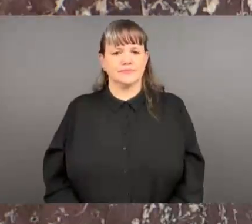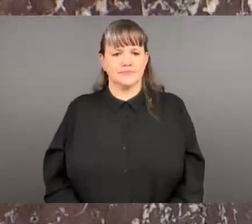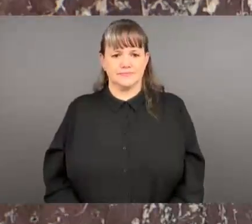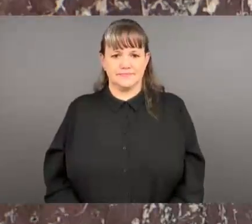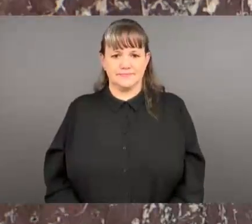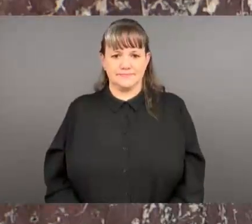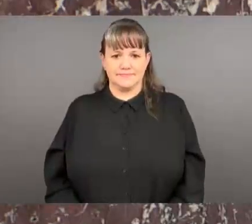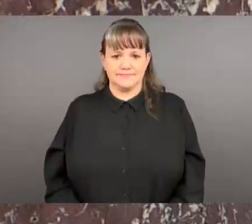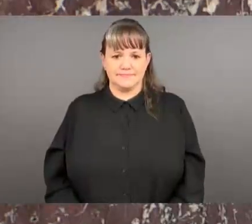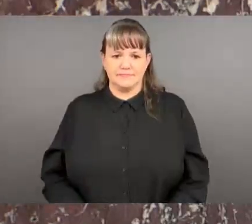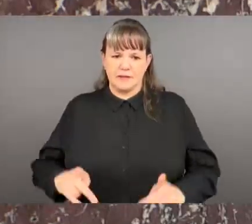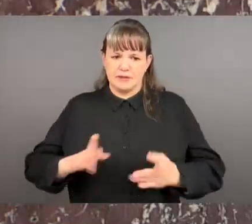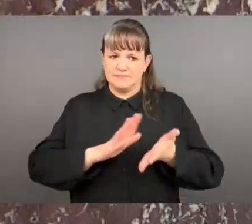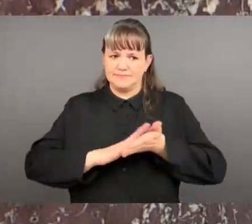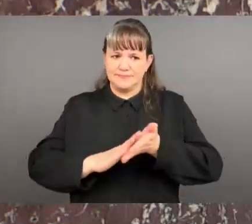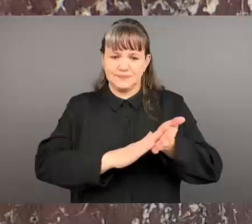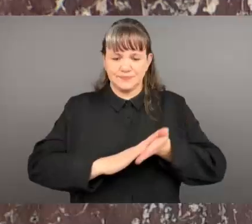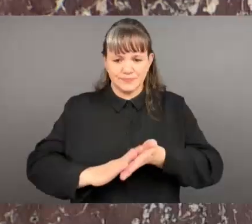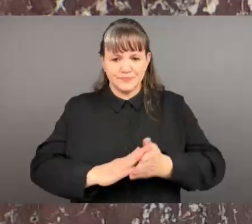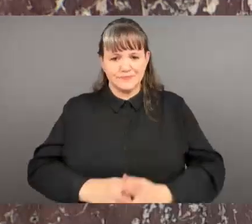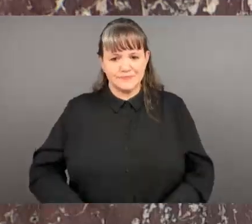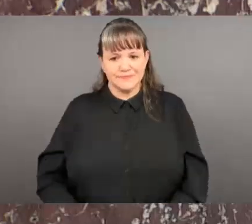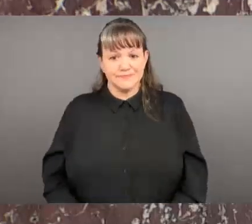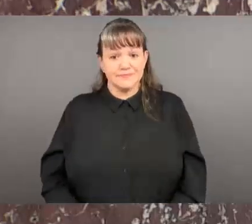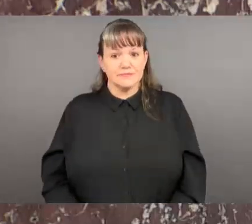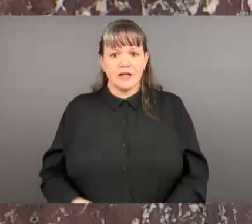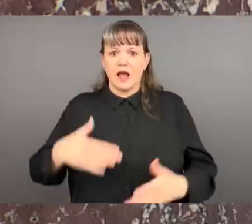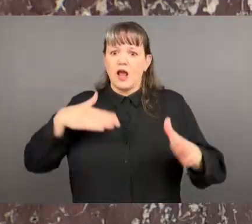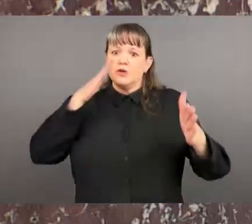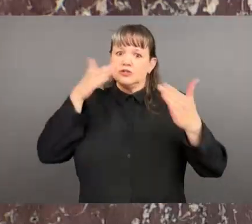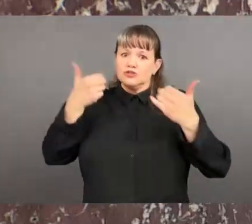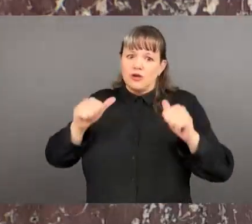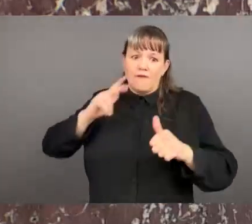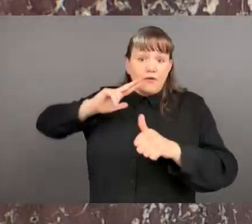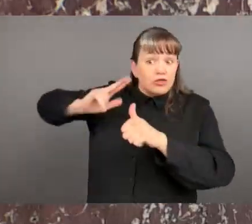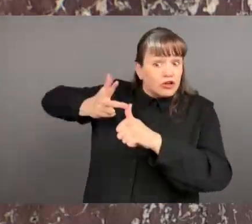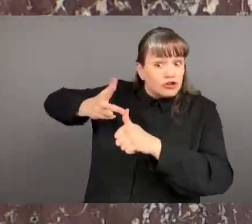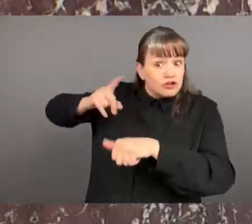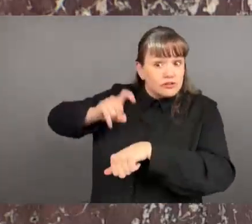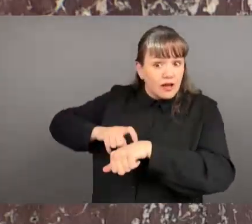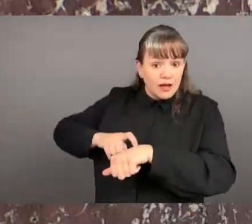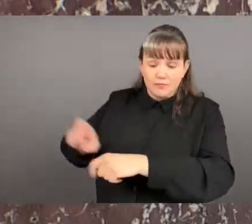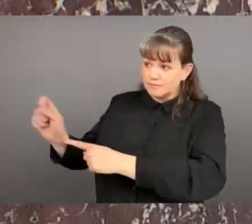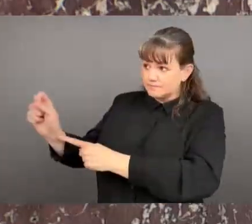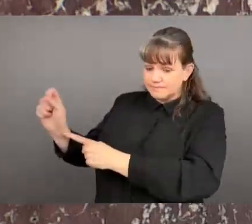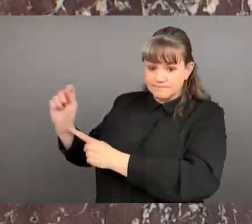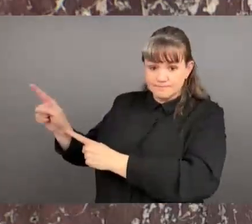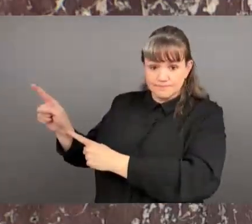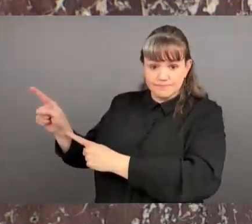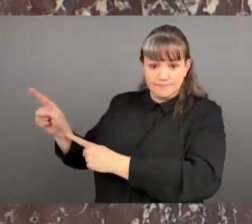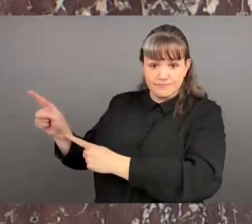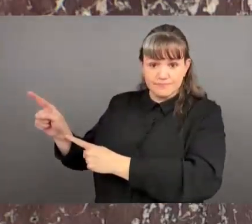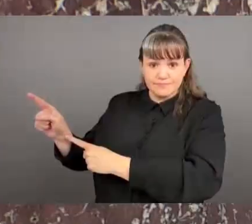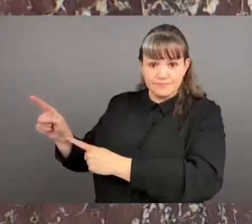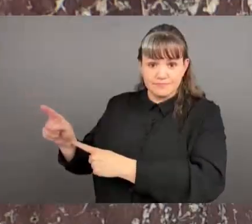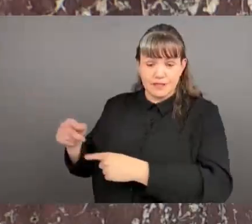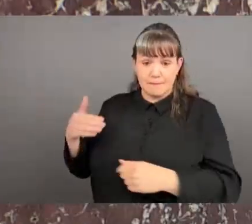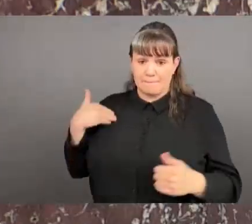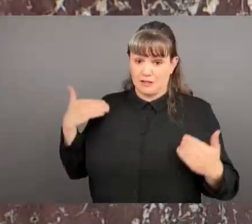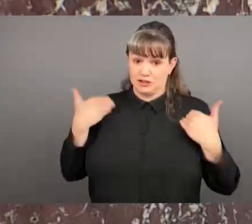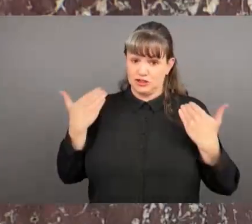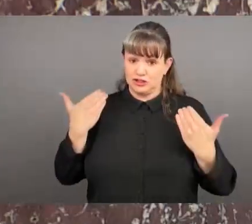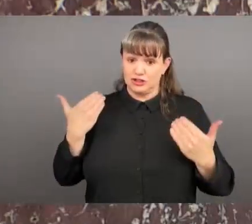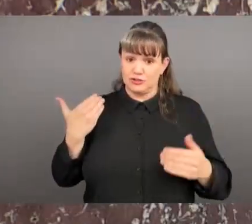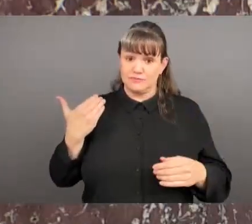So we'll try for a third time. The minister answered about road pricing. This will be the